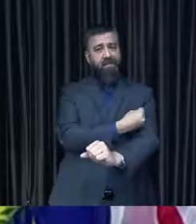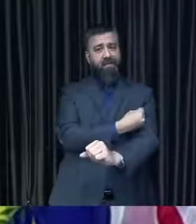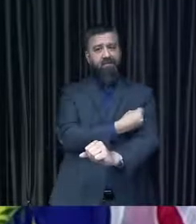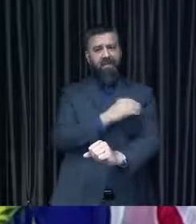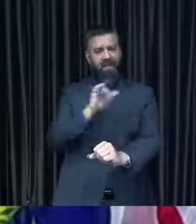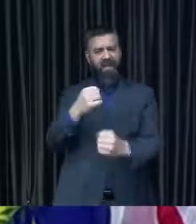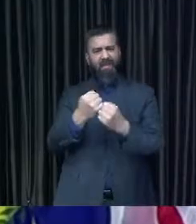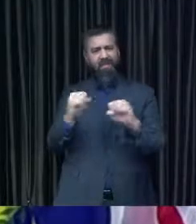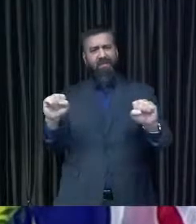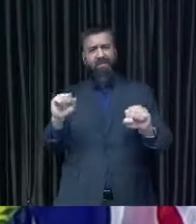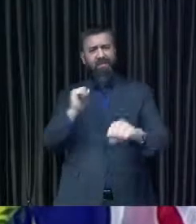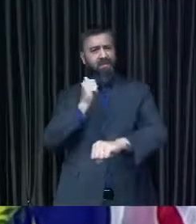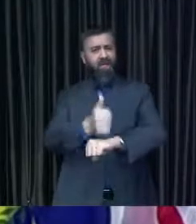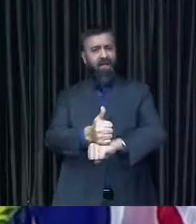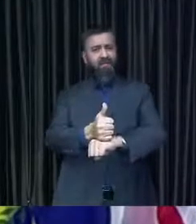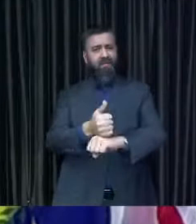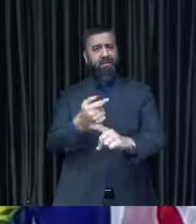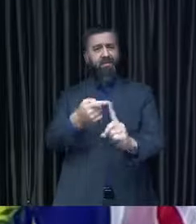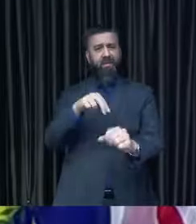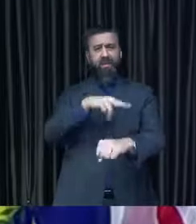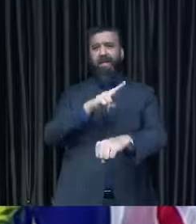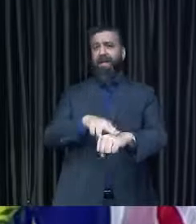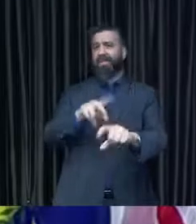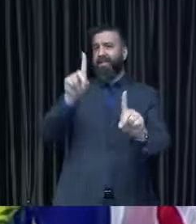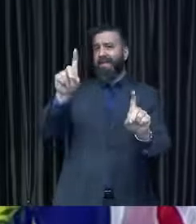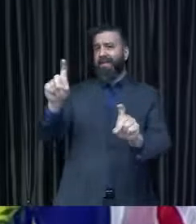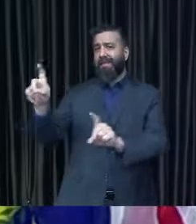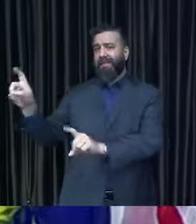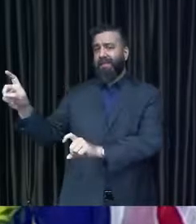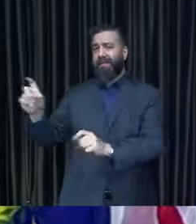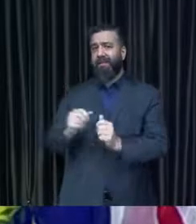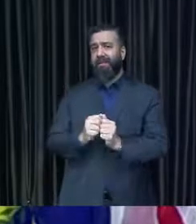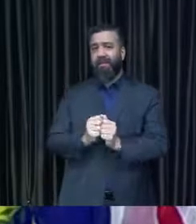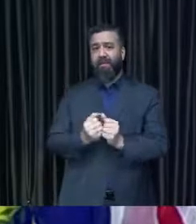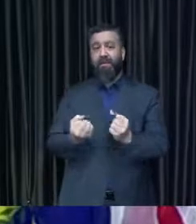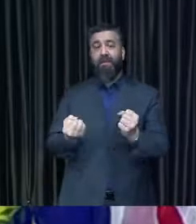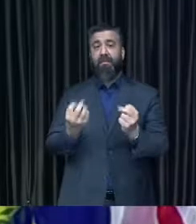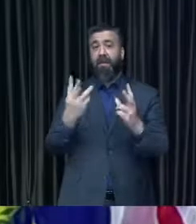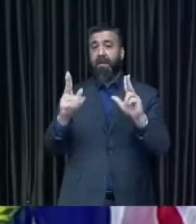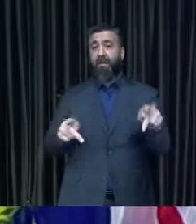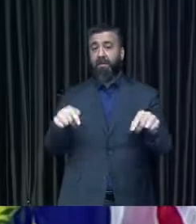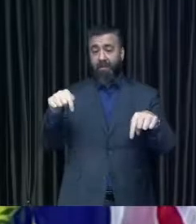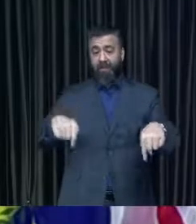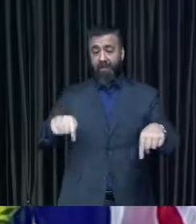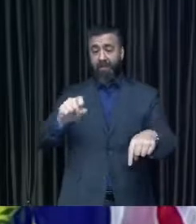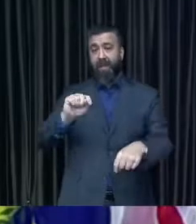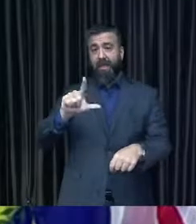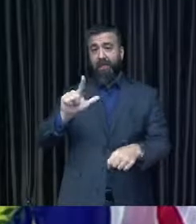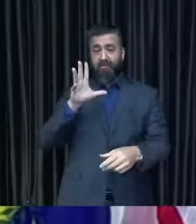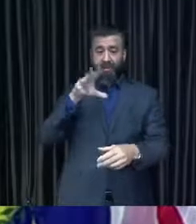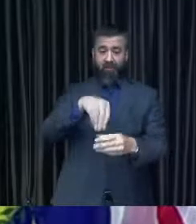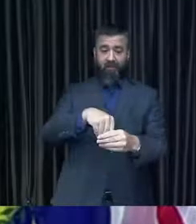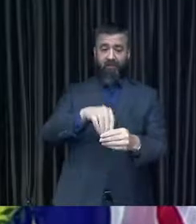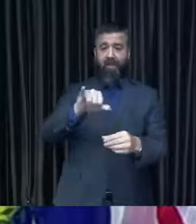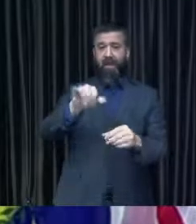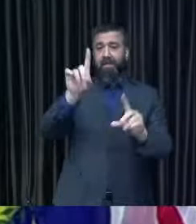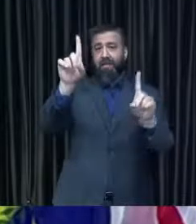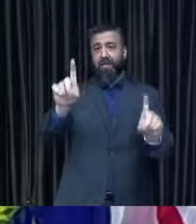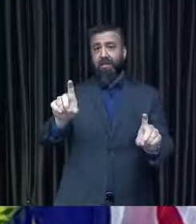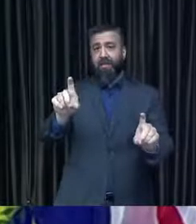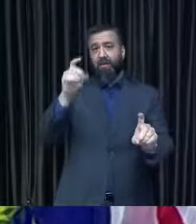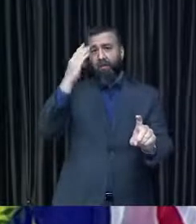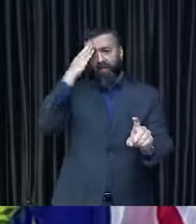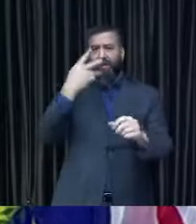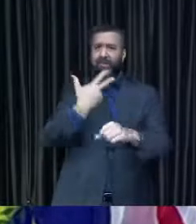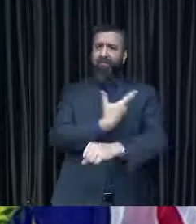established by our national testing. Many people here in St. Louis participated in those tests. We know this vaccine is safe and